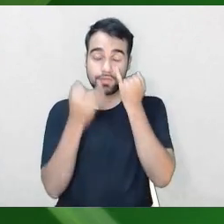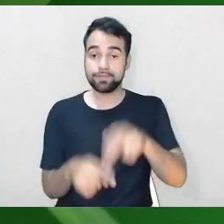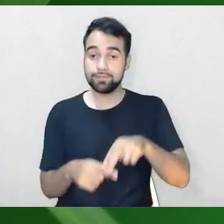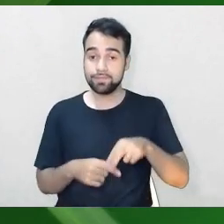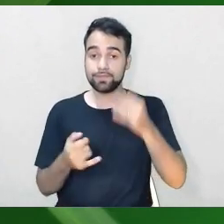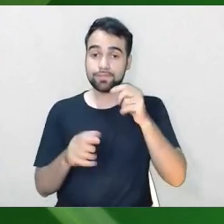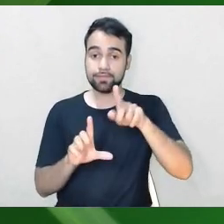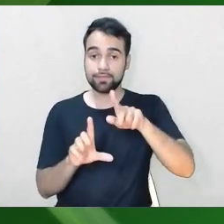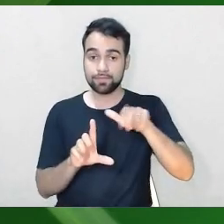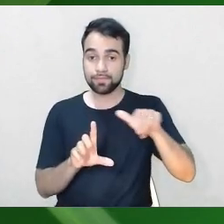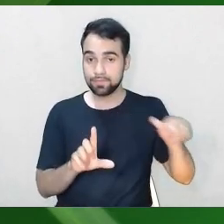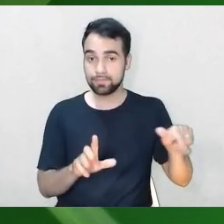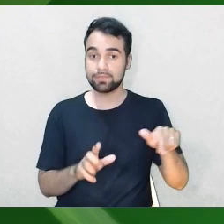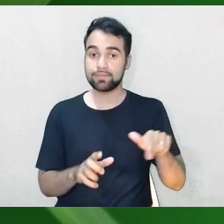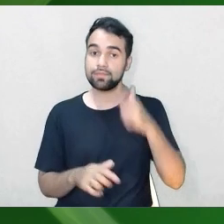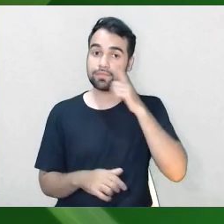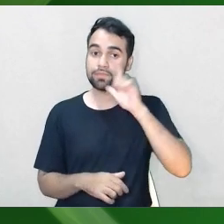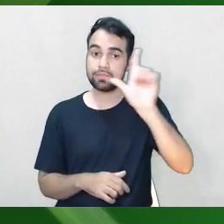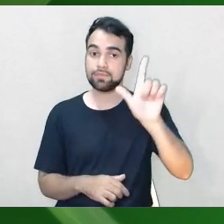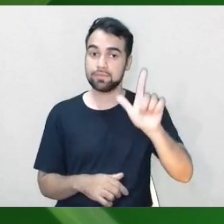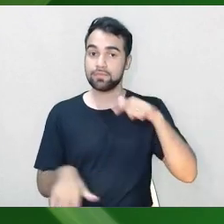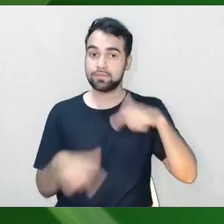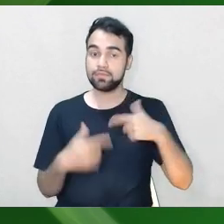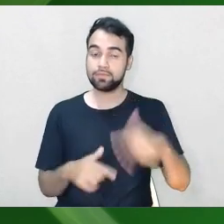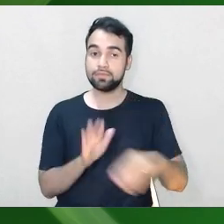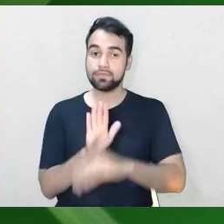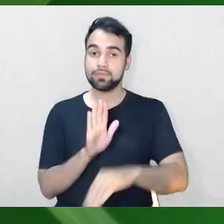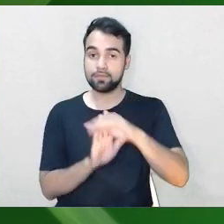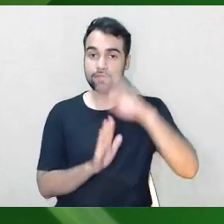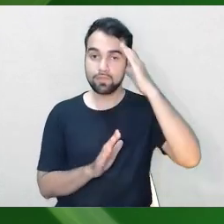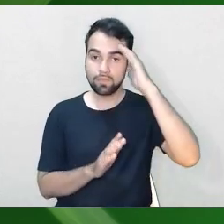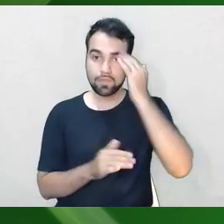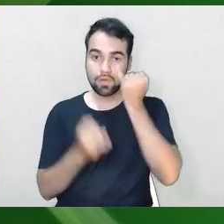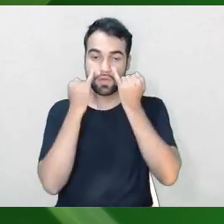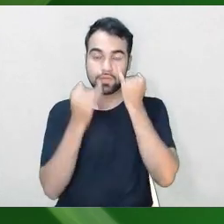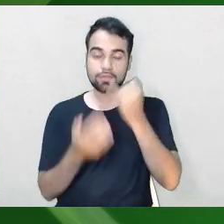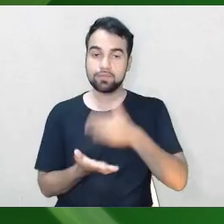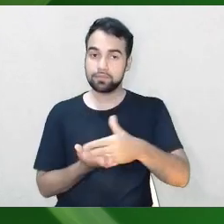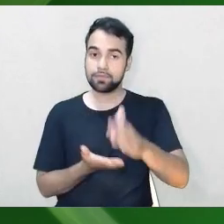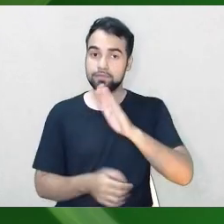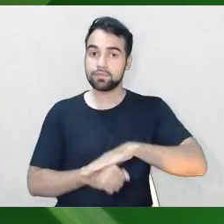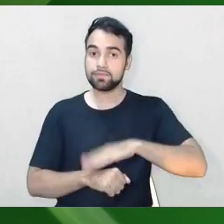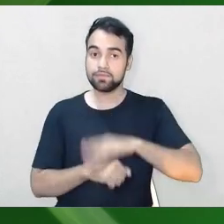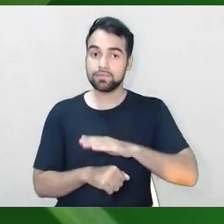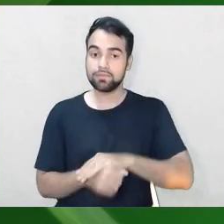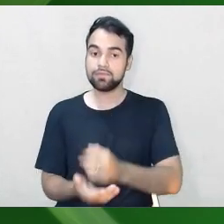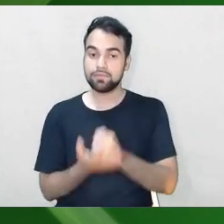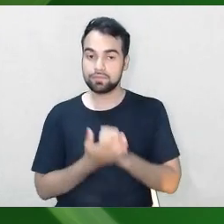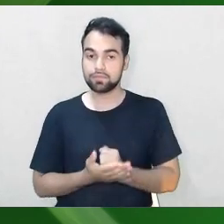these metrics are very great when you understand data. And when you are bringing data, you start